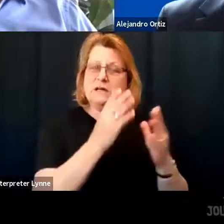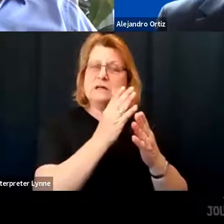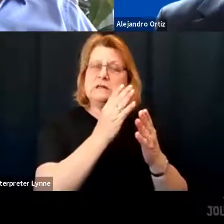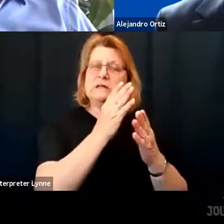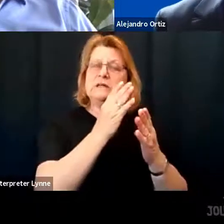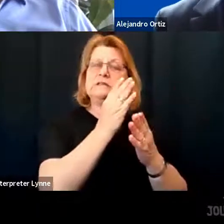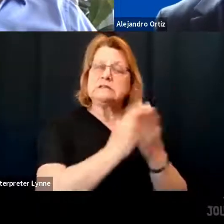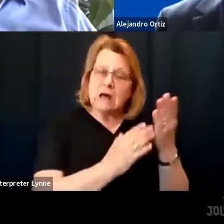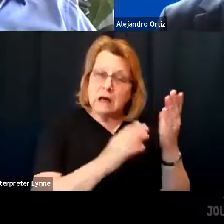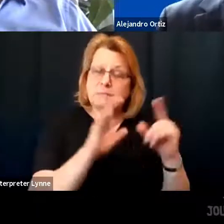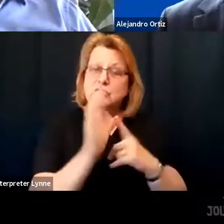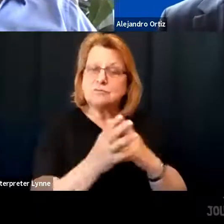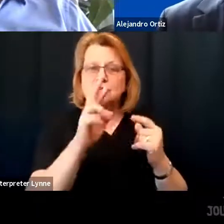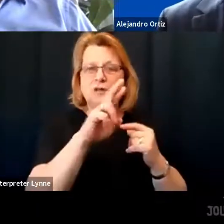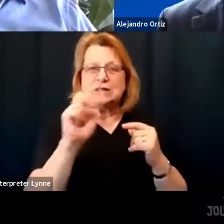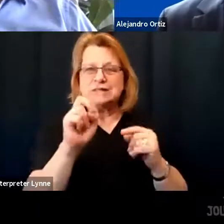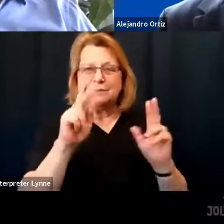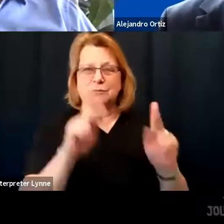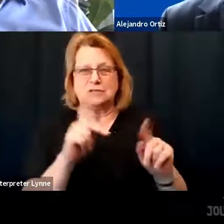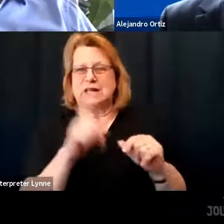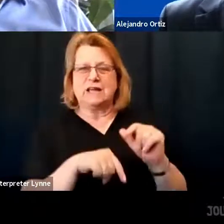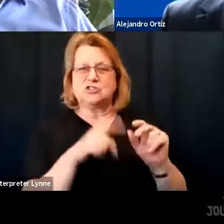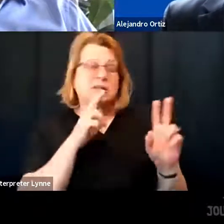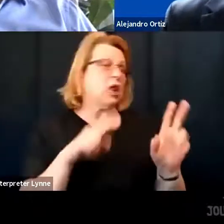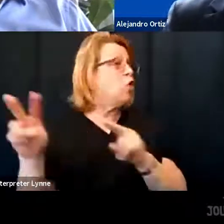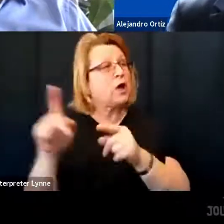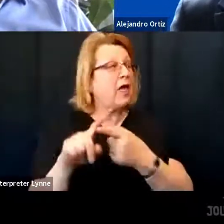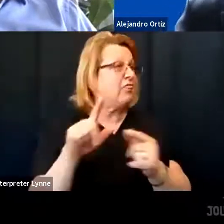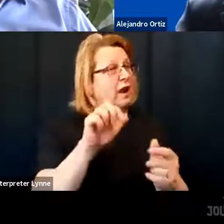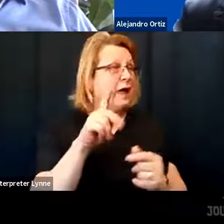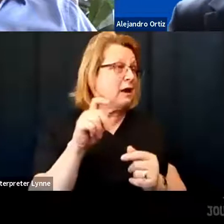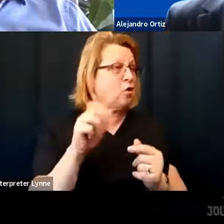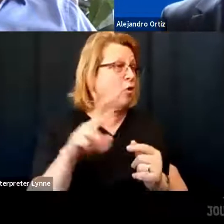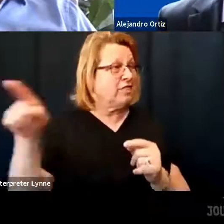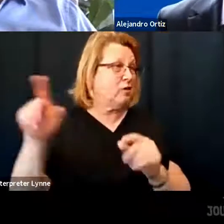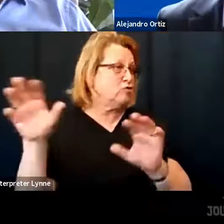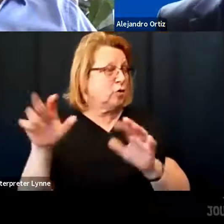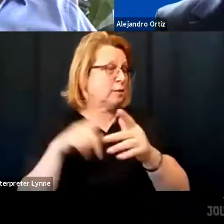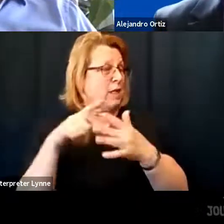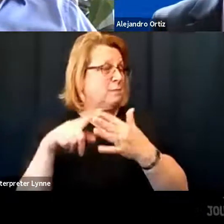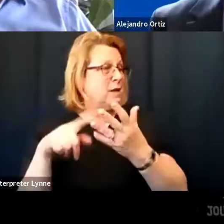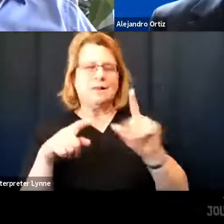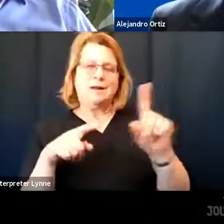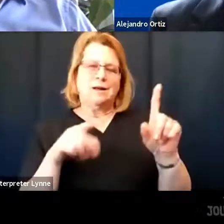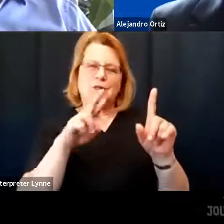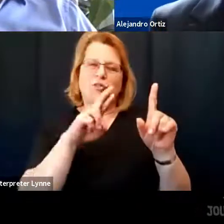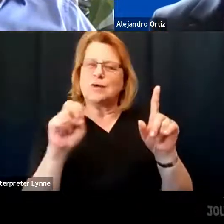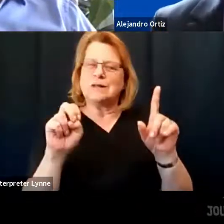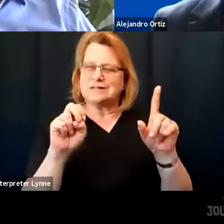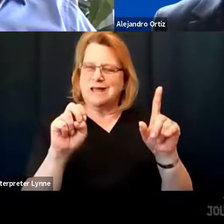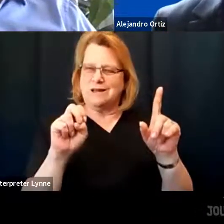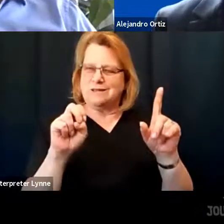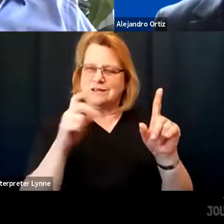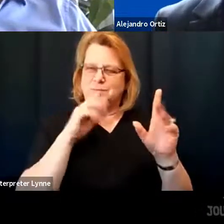a realtor may not be able to just say, look to the landlord, they're the ones doing decision X, Y, and Z. If the realtor is sort of imposing that on